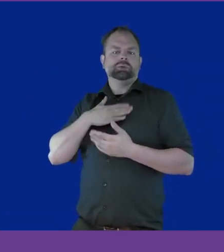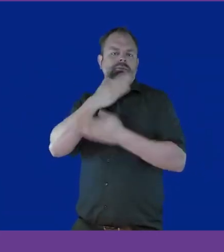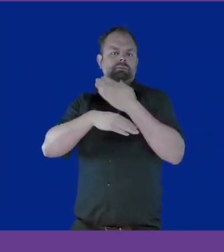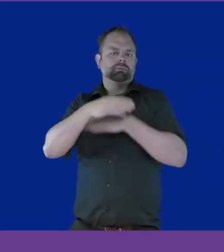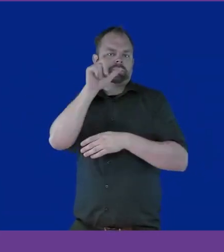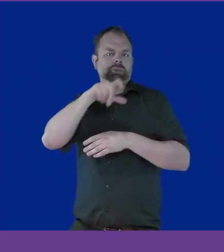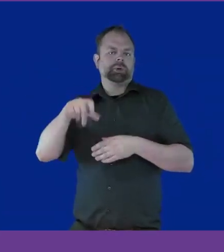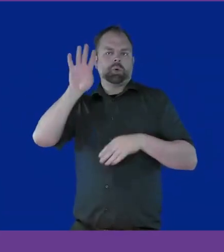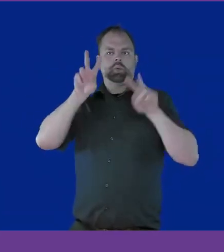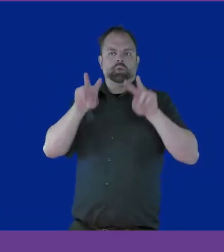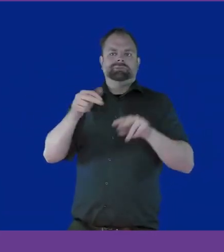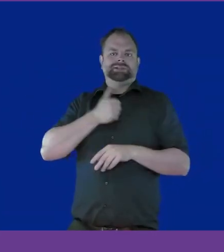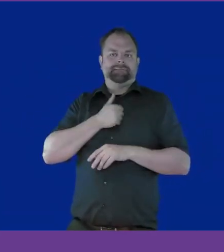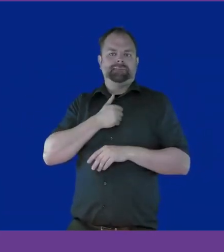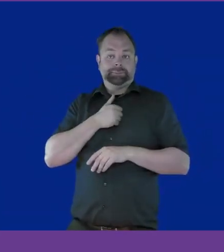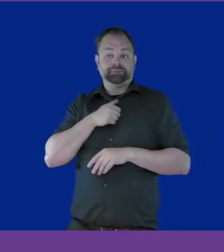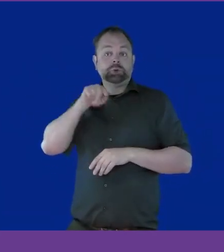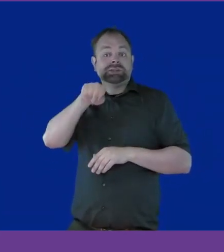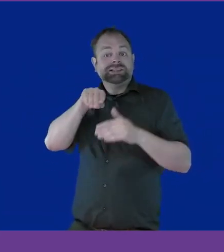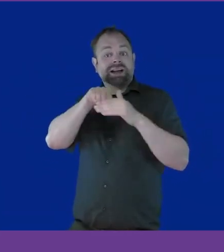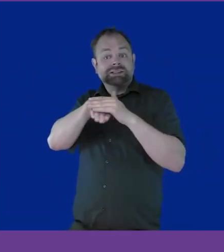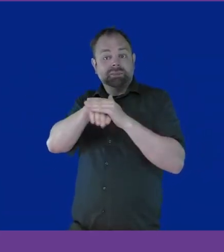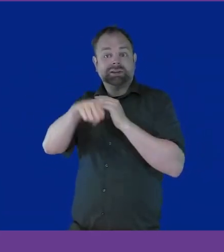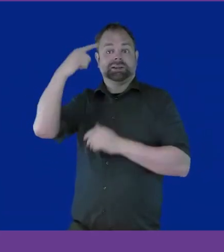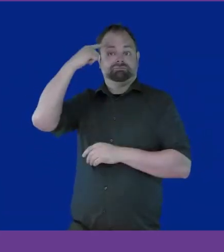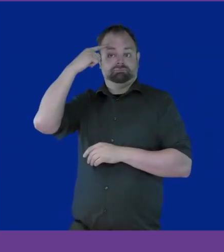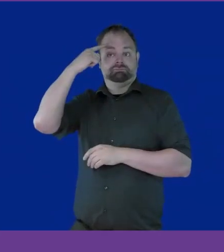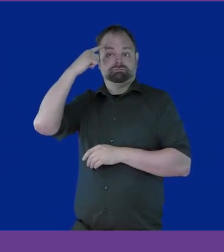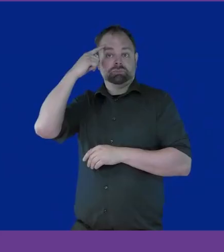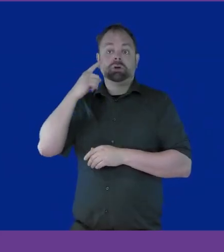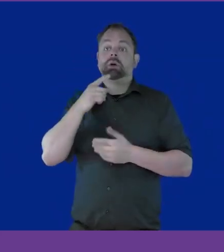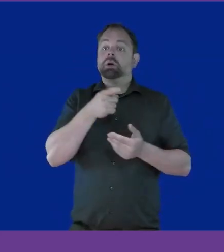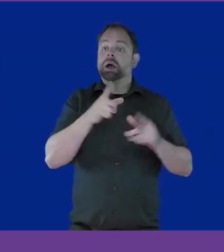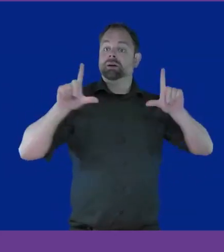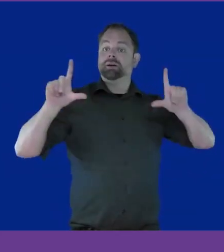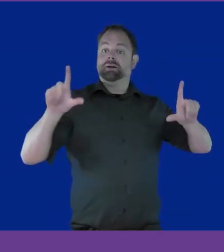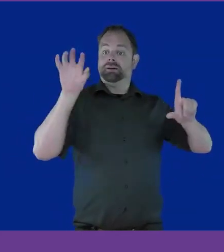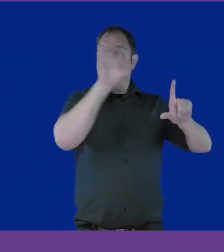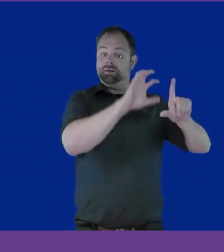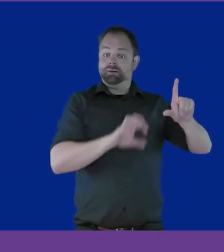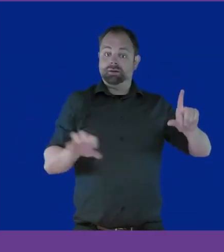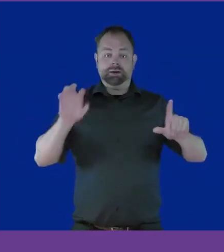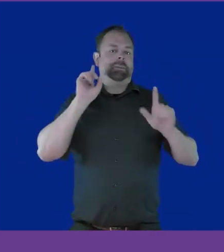Accessibility Act would apply across the board, but I think it's an important clarification that is made here. Another